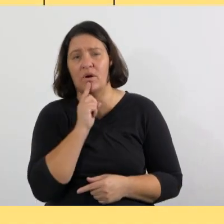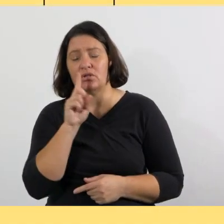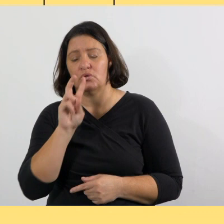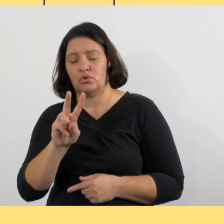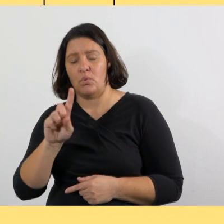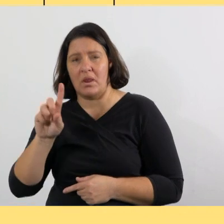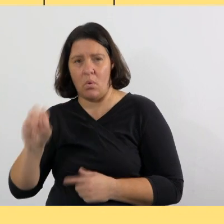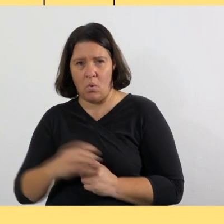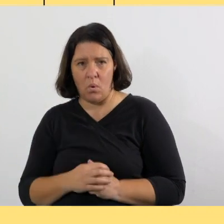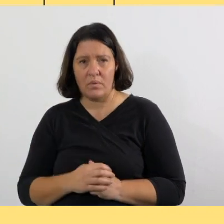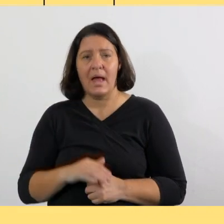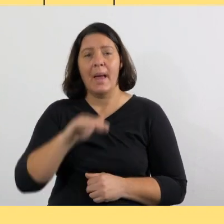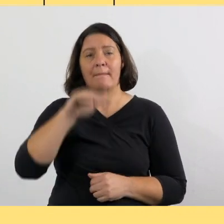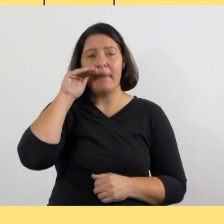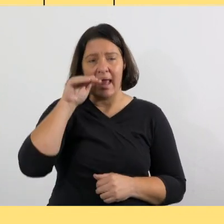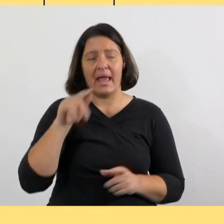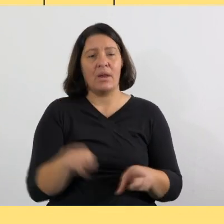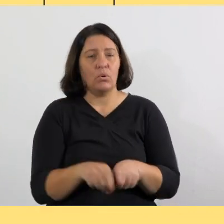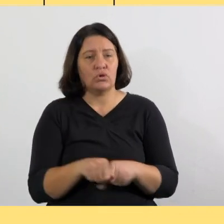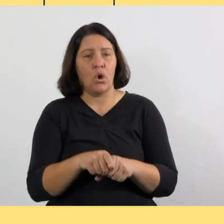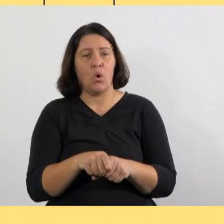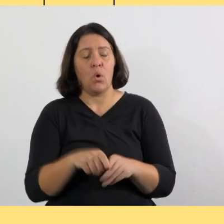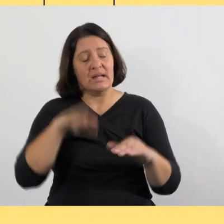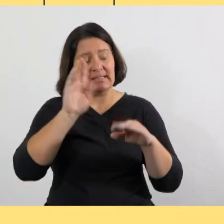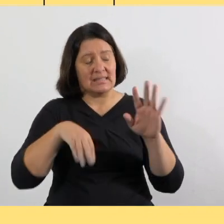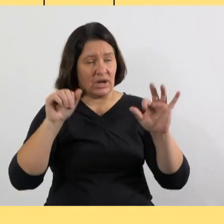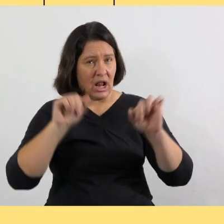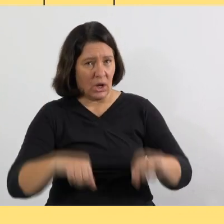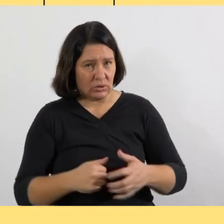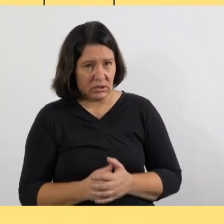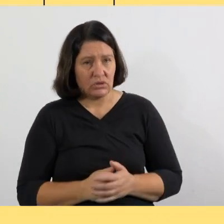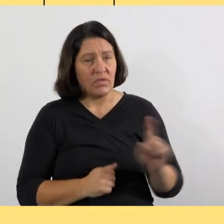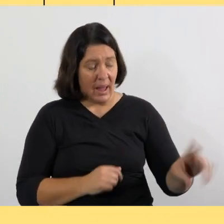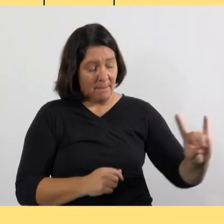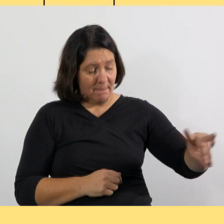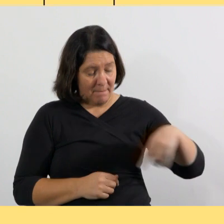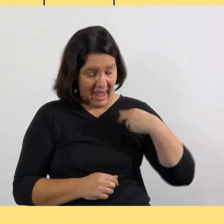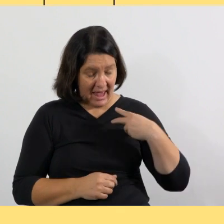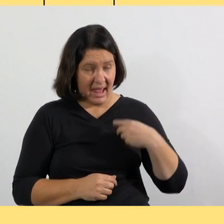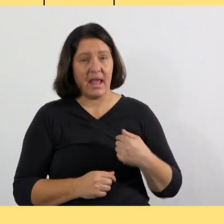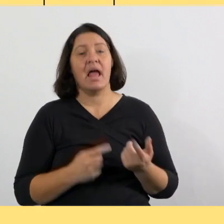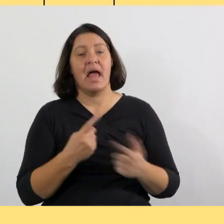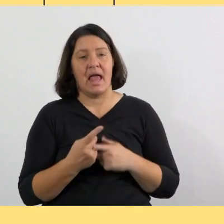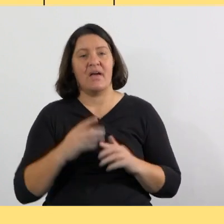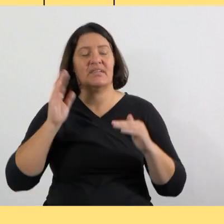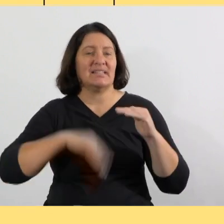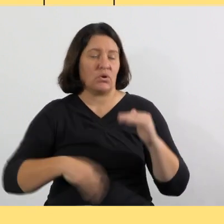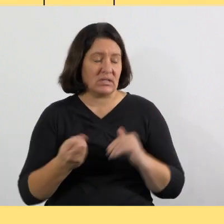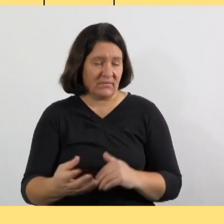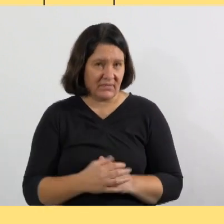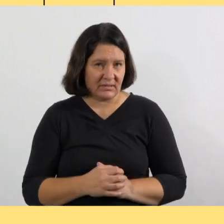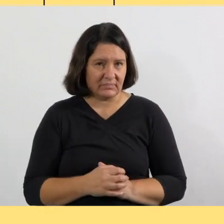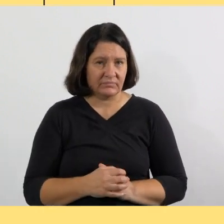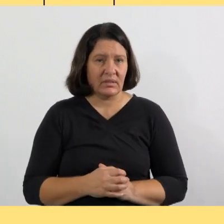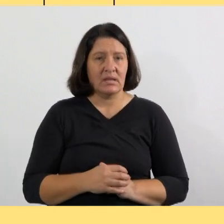1,210. Bank and discount allowed, this is when your debtors have paid and you have also allowed them